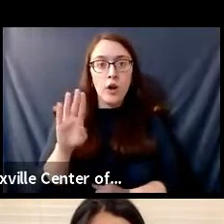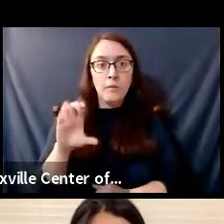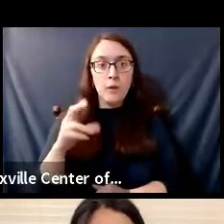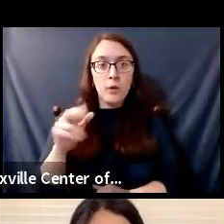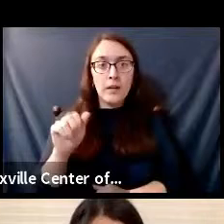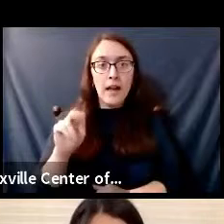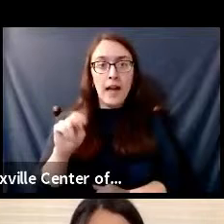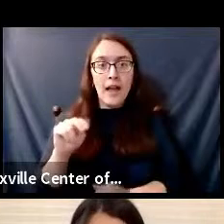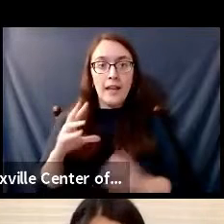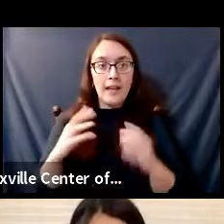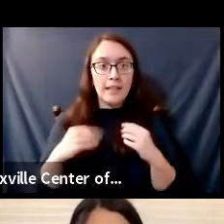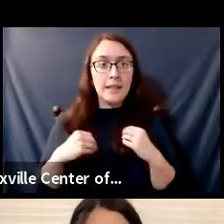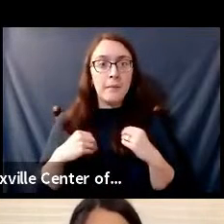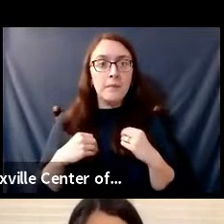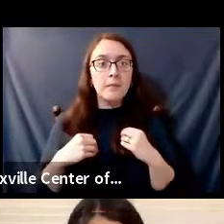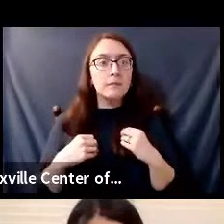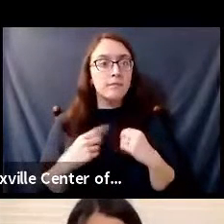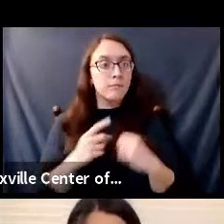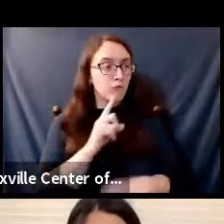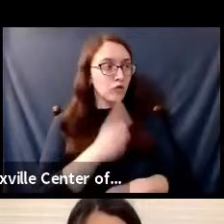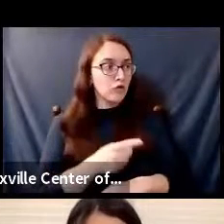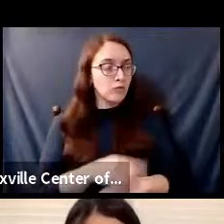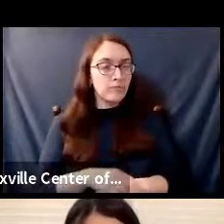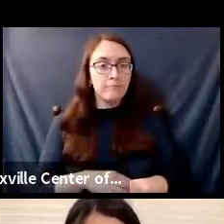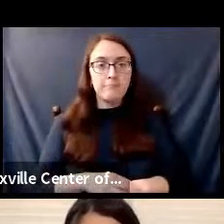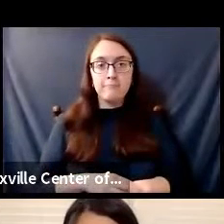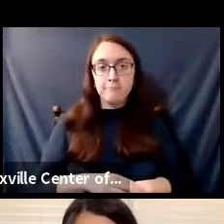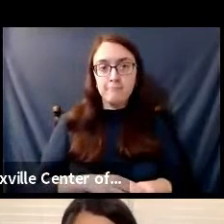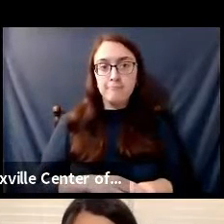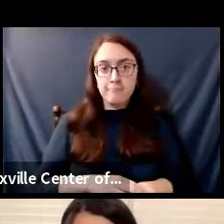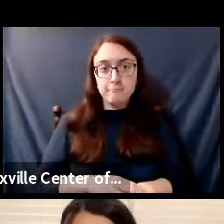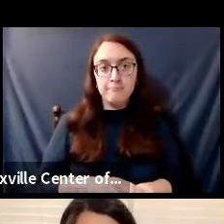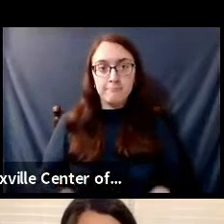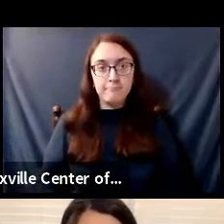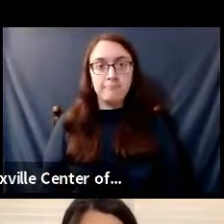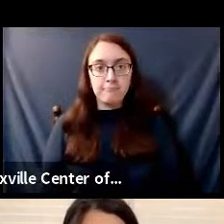it. Sure. Okay, got it.